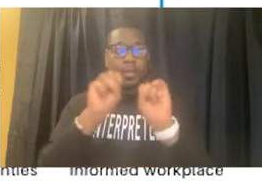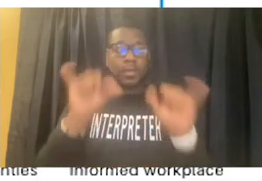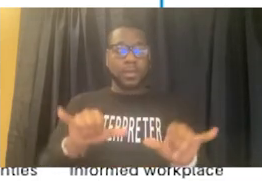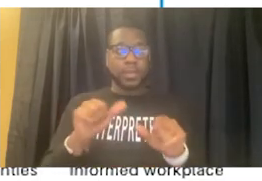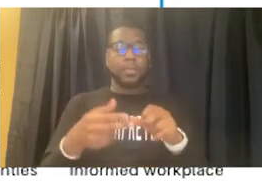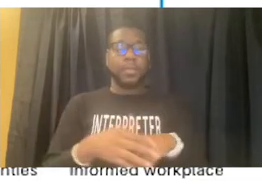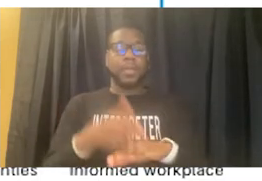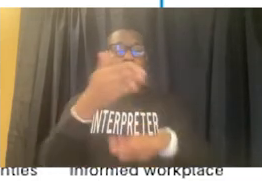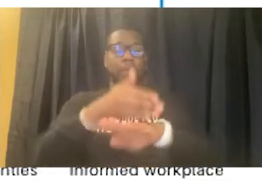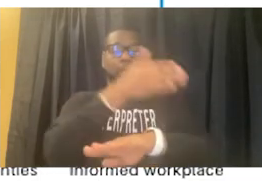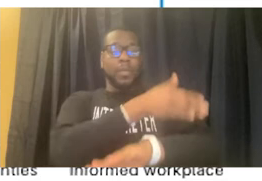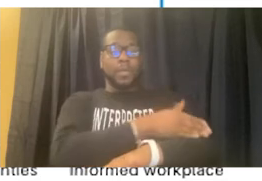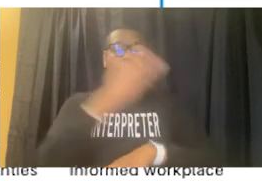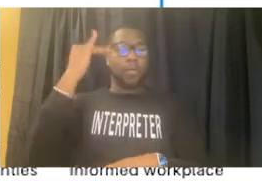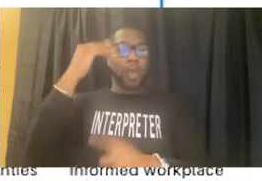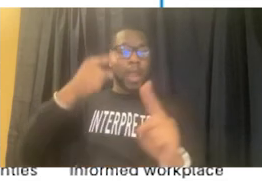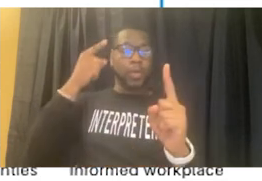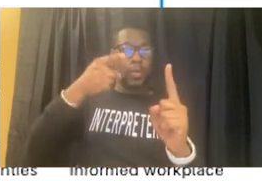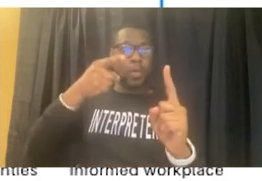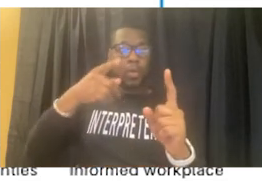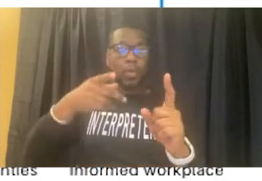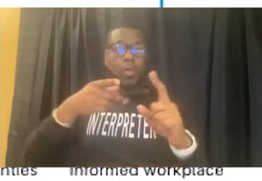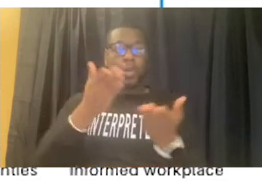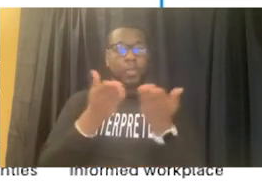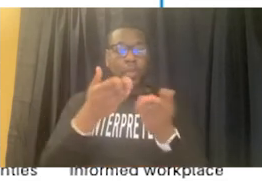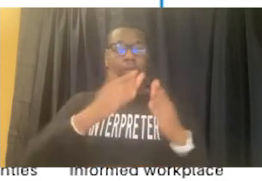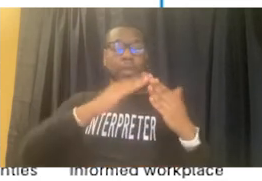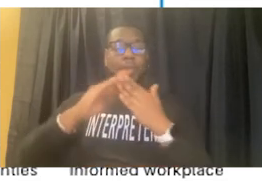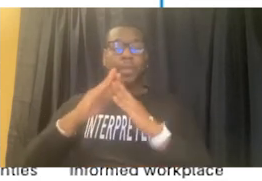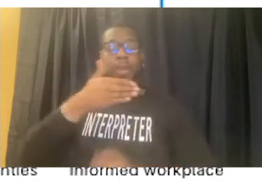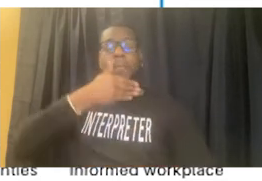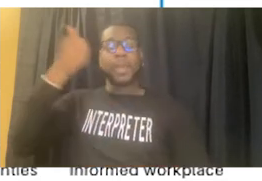to better serve the community rather than keeping them in this cycle of poverty?